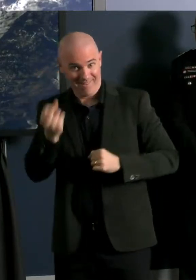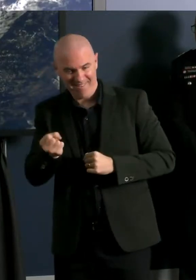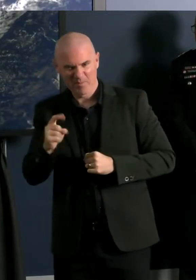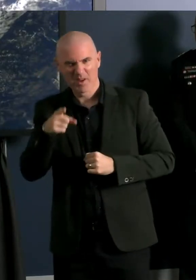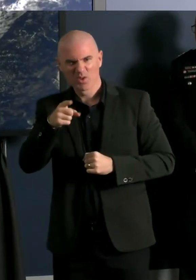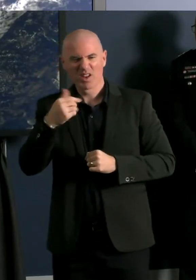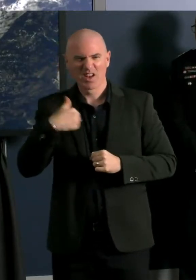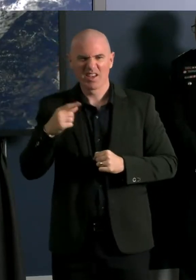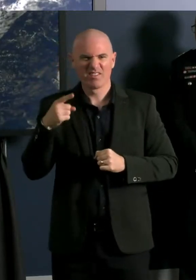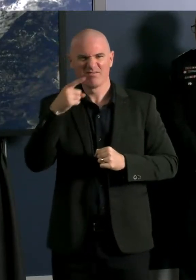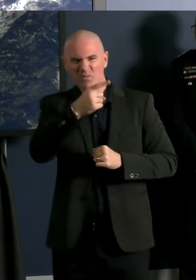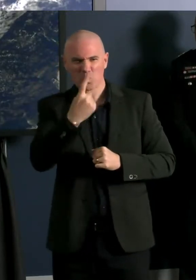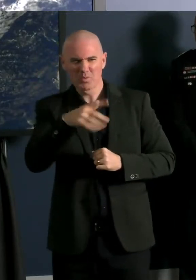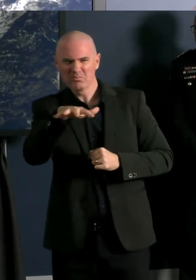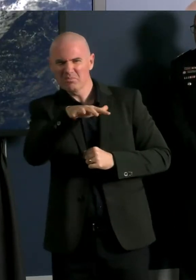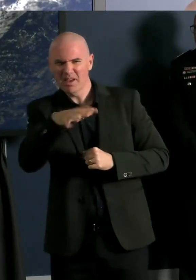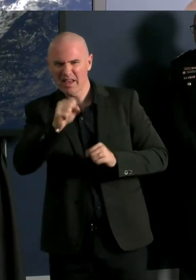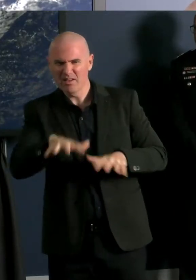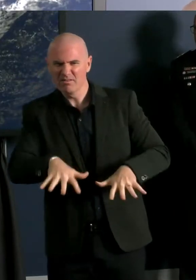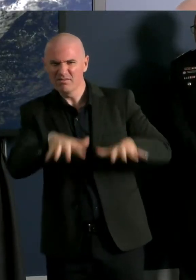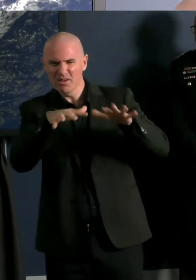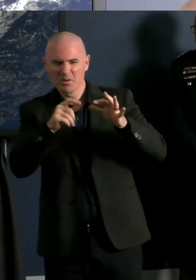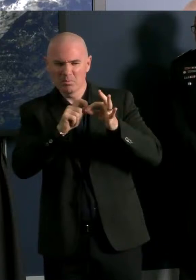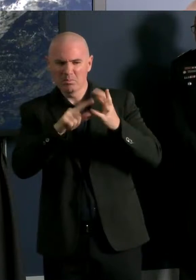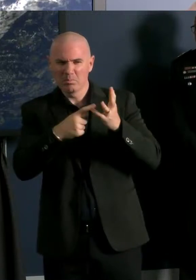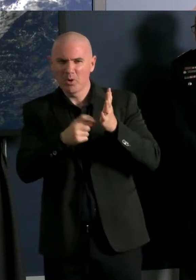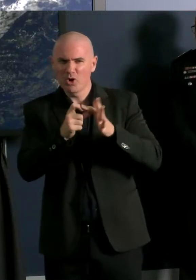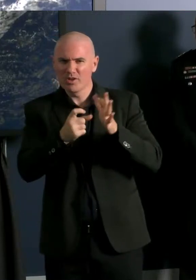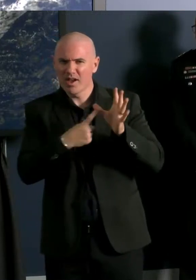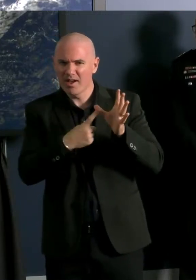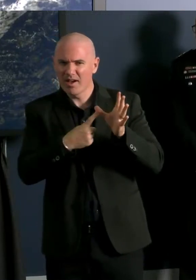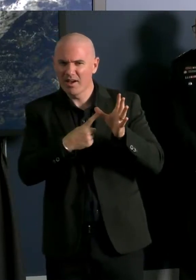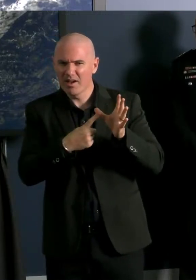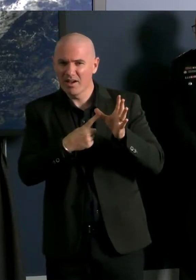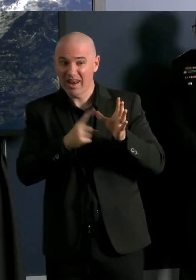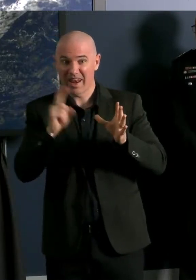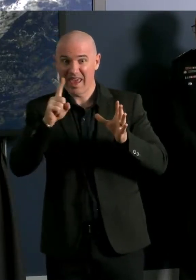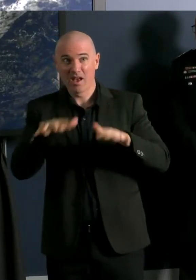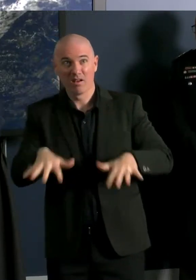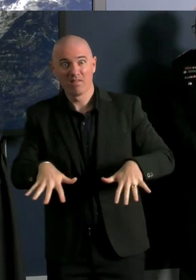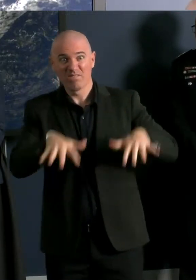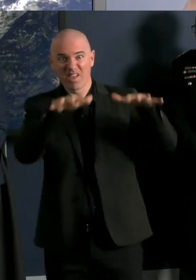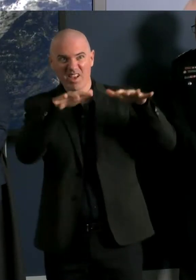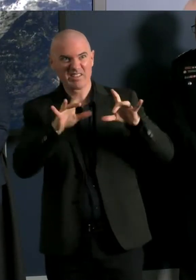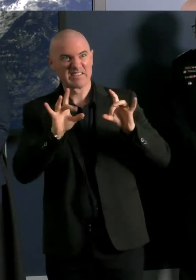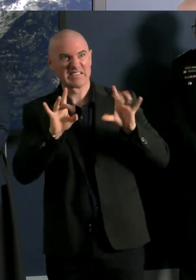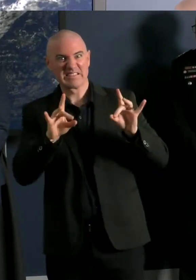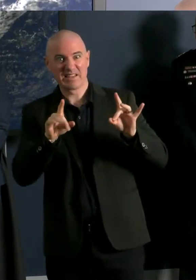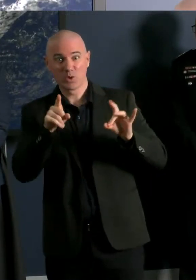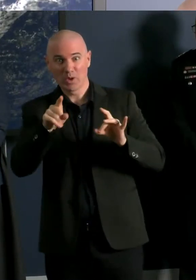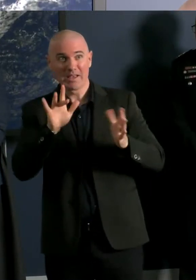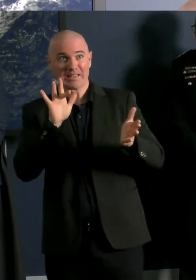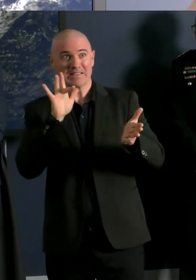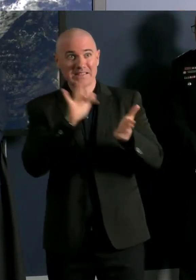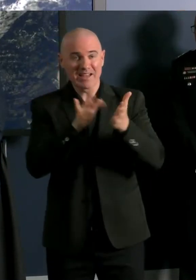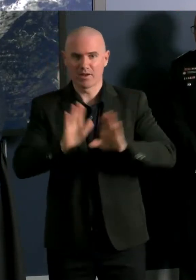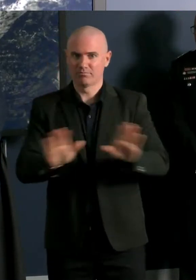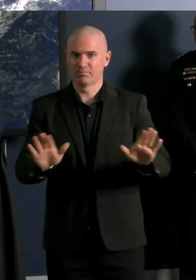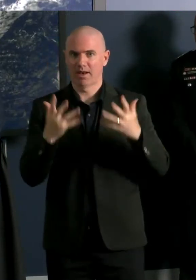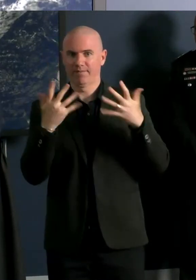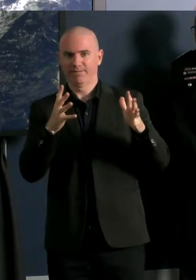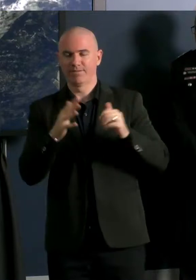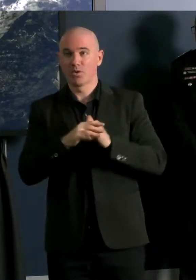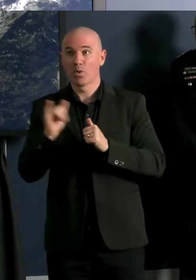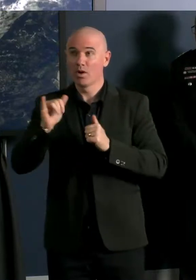your inverter is underwater, our message is simple: do not touch it. If your system becomes impacted from